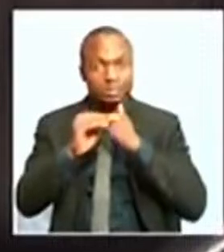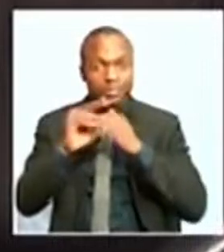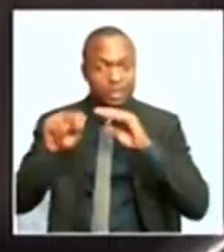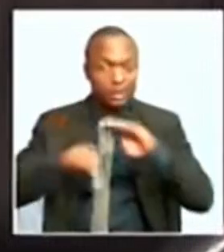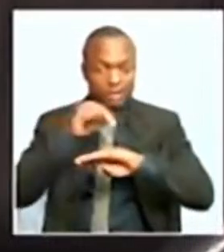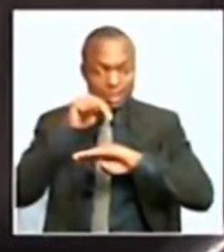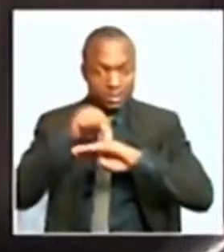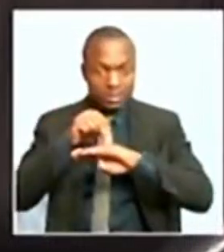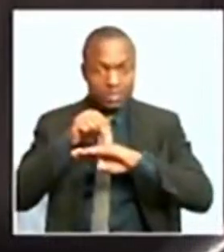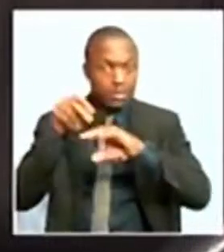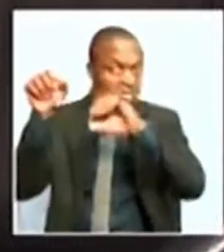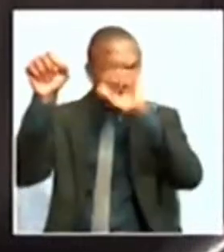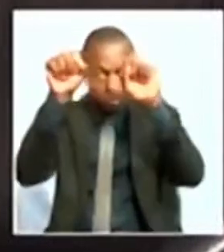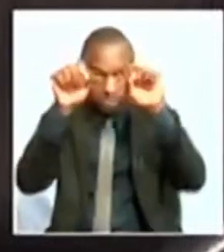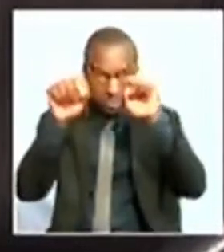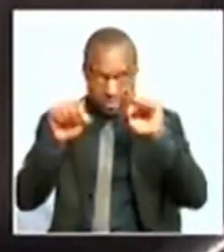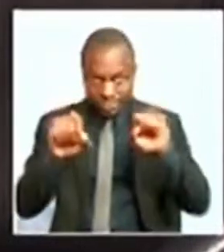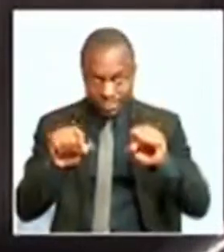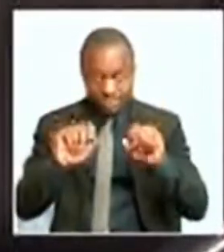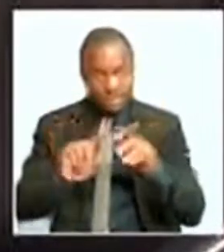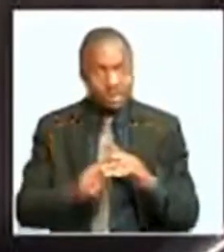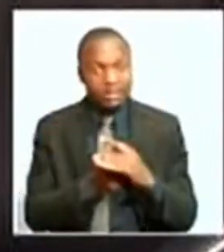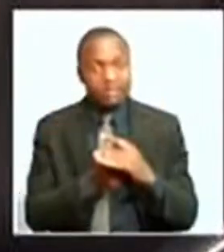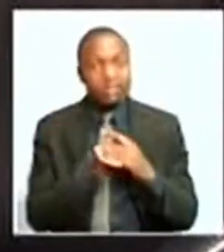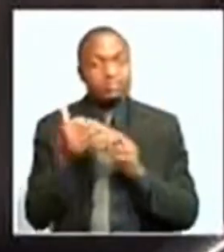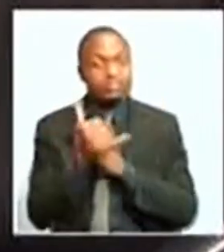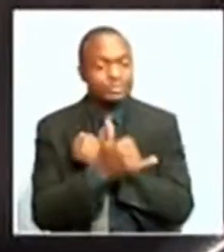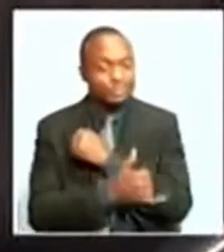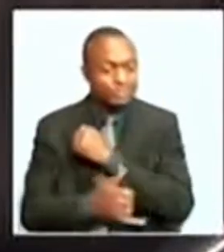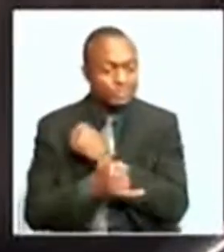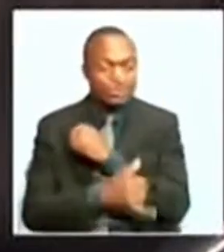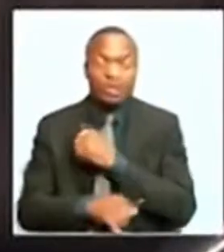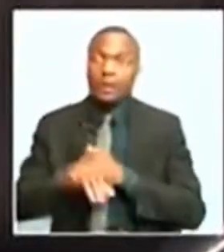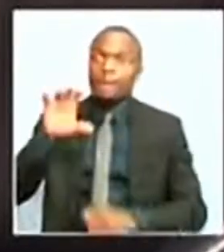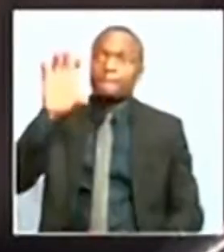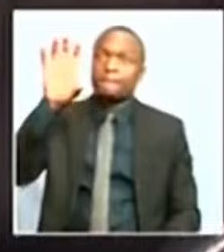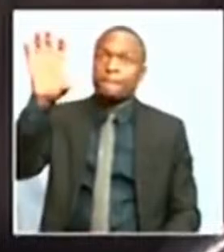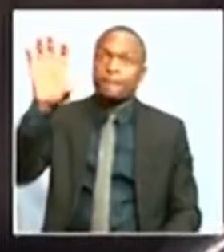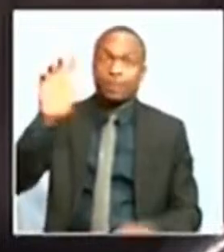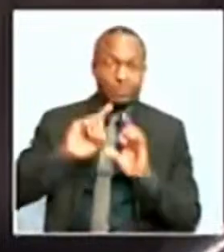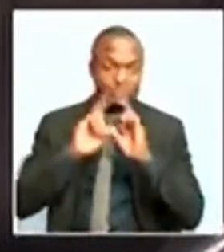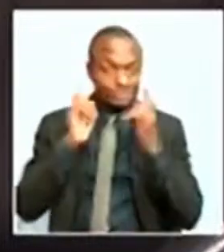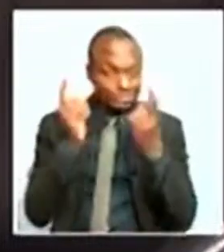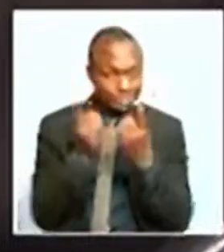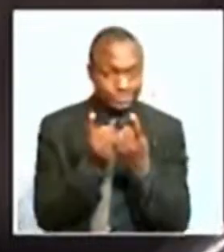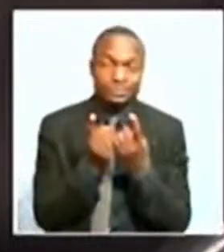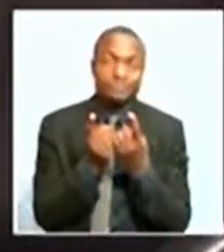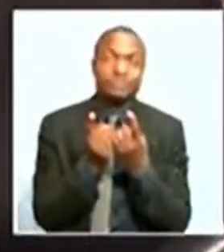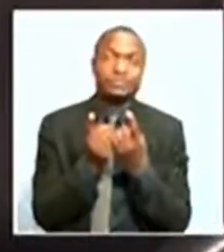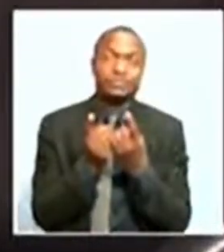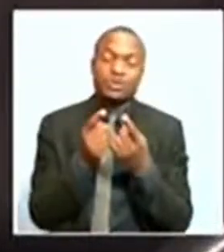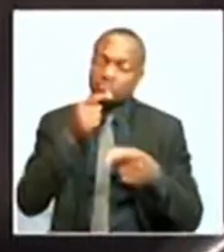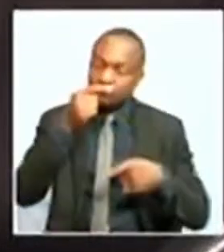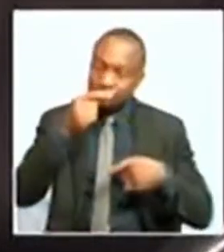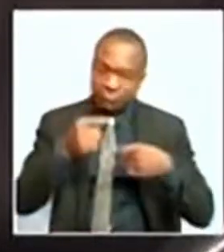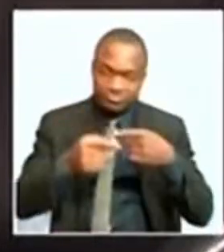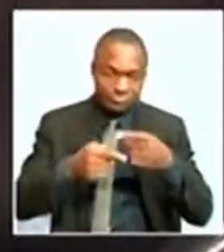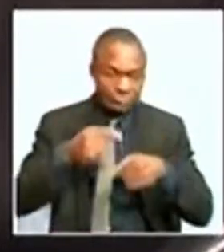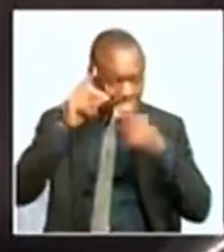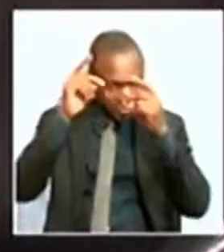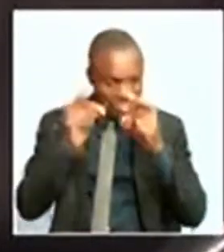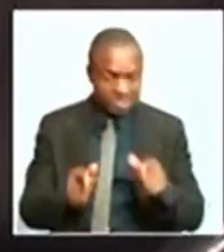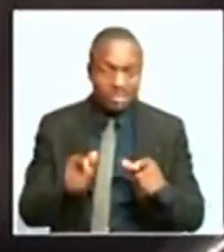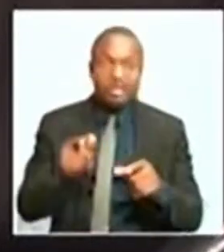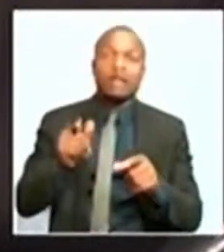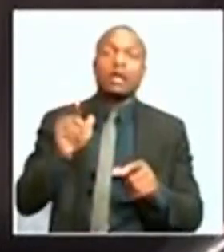national structure, starting from the country, the provincial, the districts. I think they go all the way to the wards, and